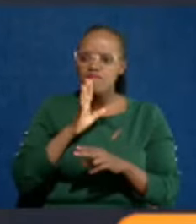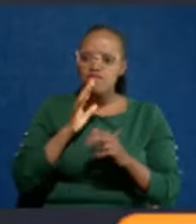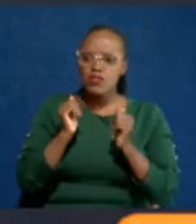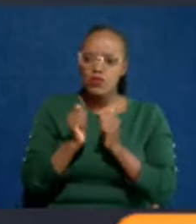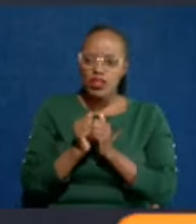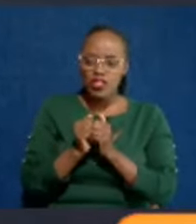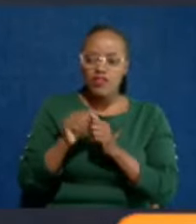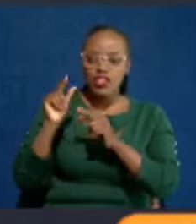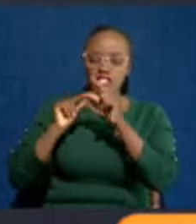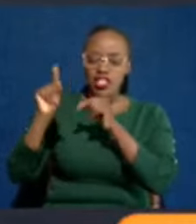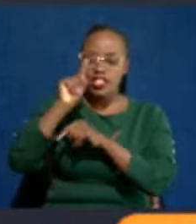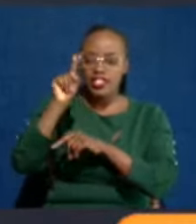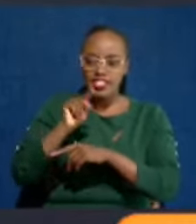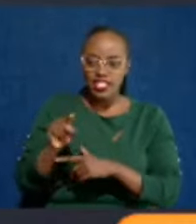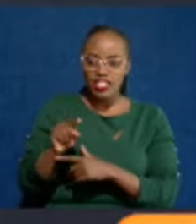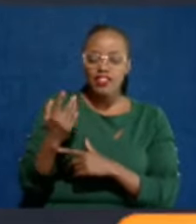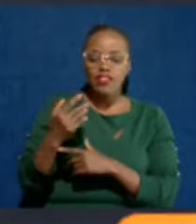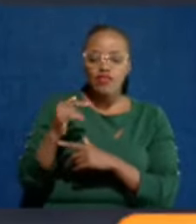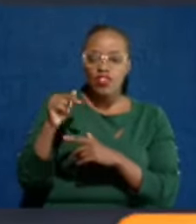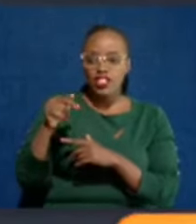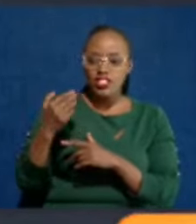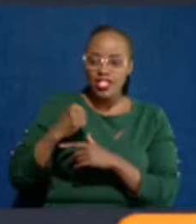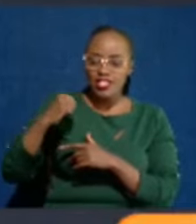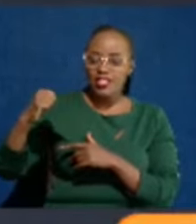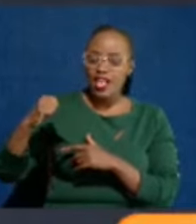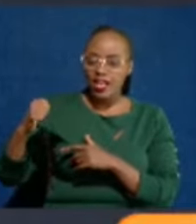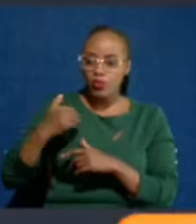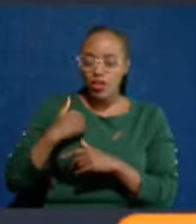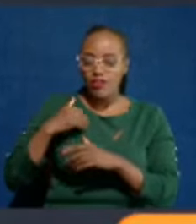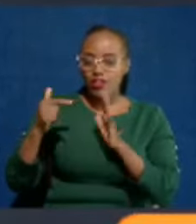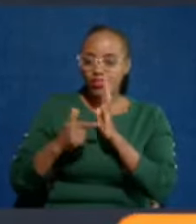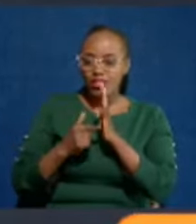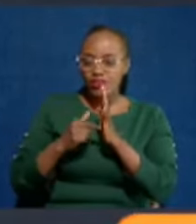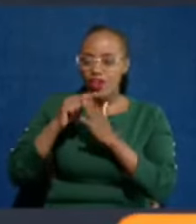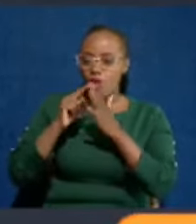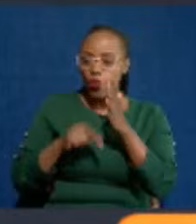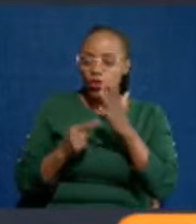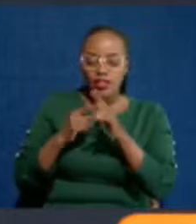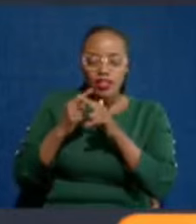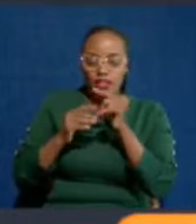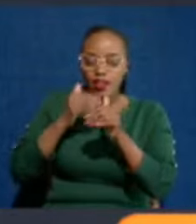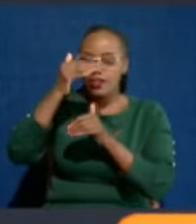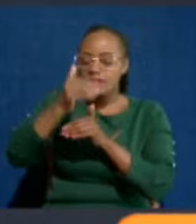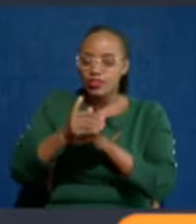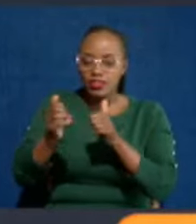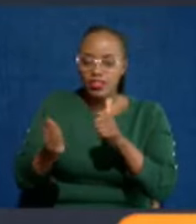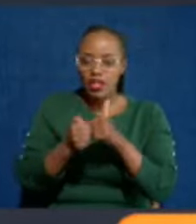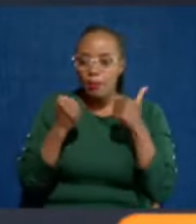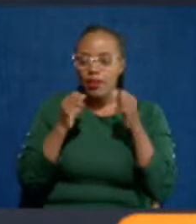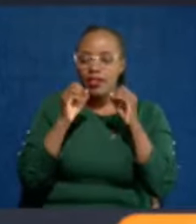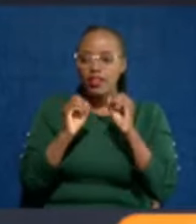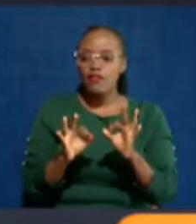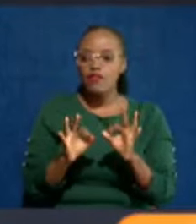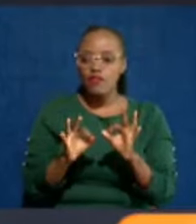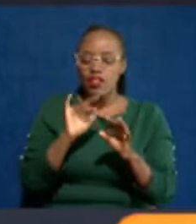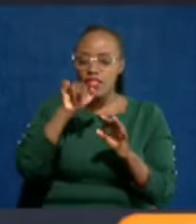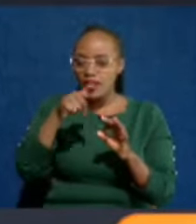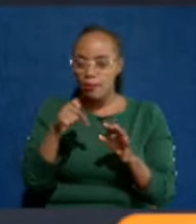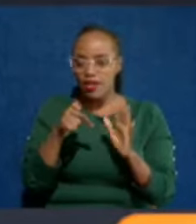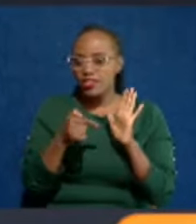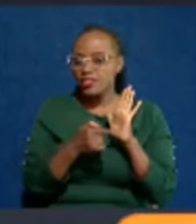Gen Zs on this set in terms of what then should happen if the demand